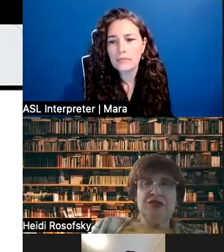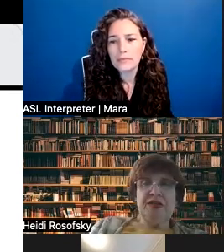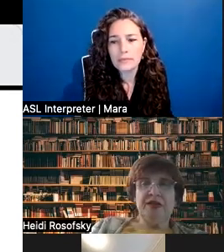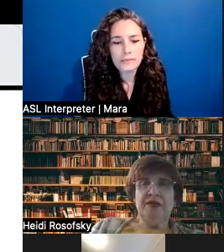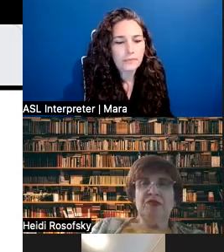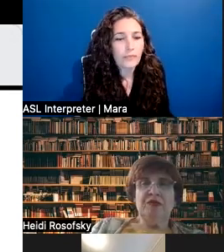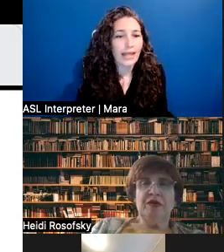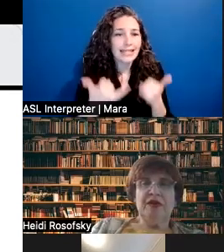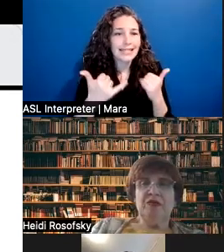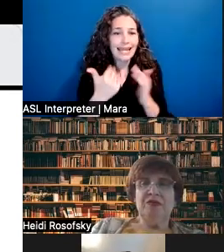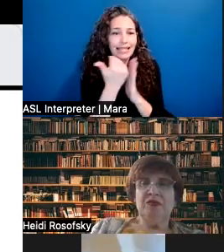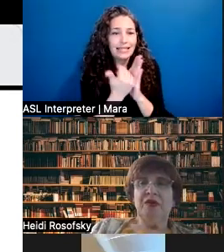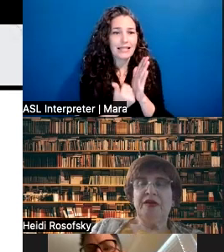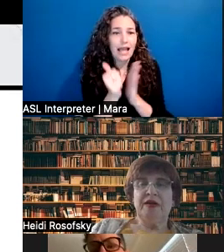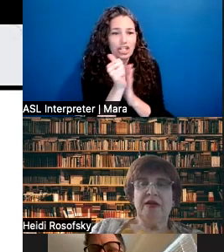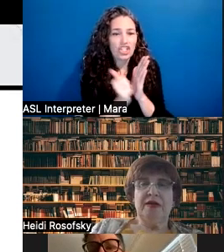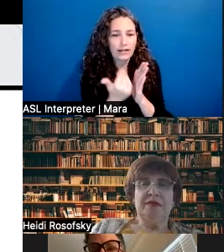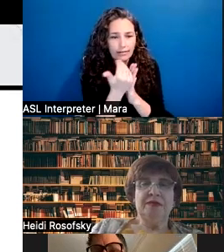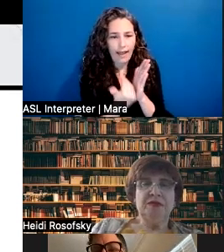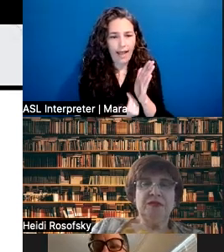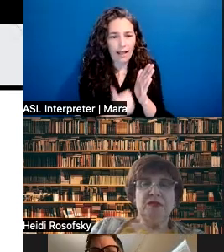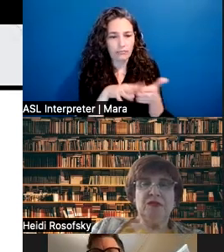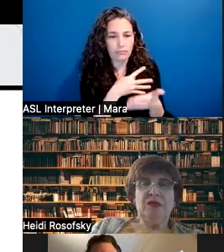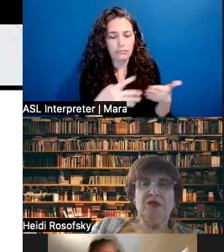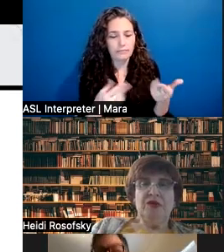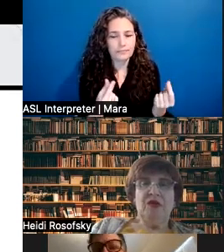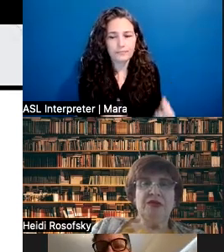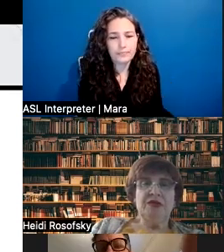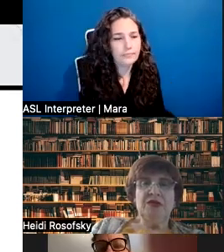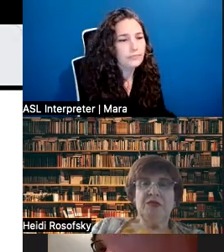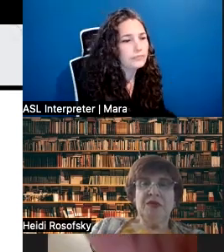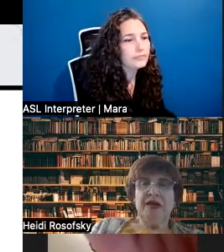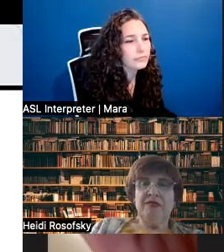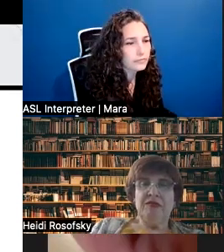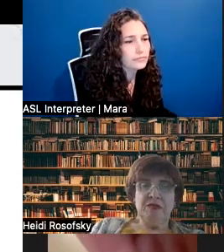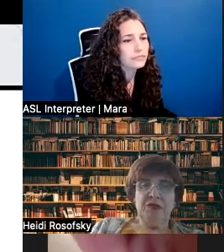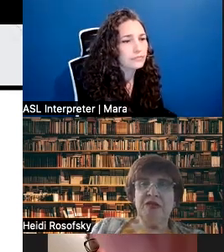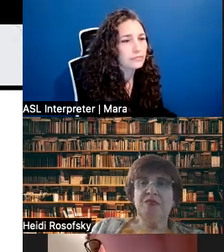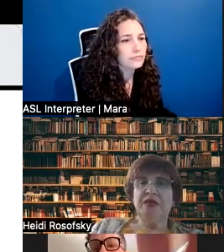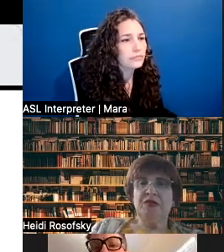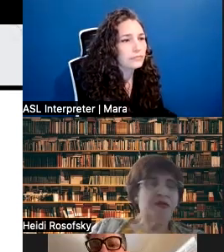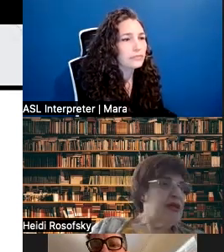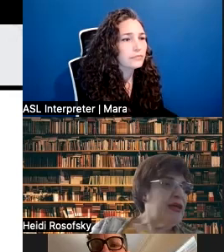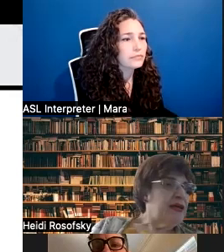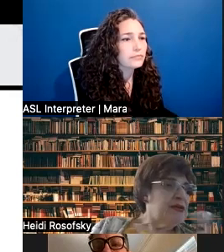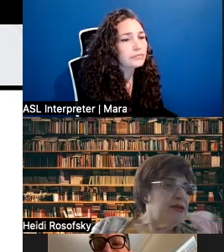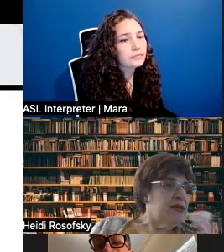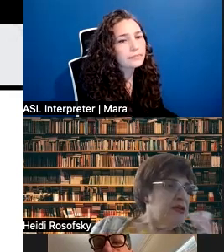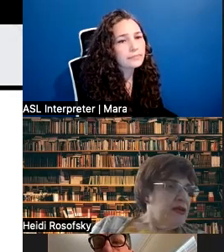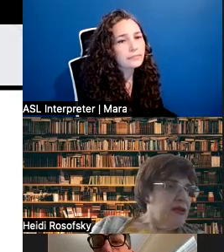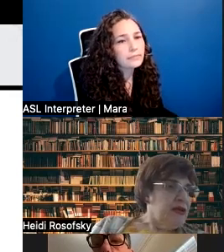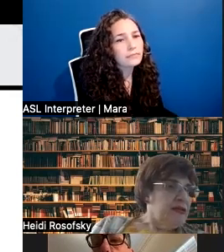Today's agenda, we are also going to be having some great speakers,